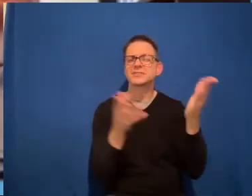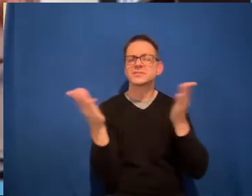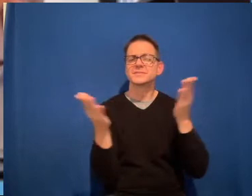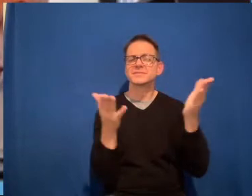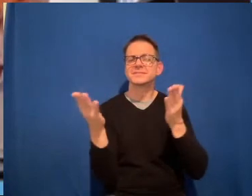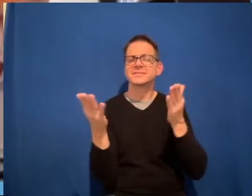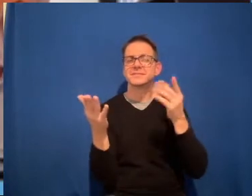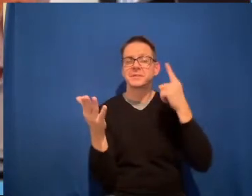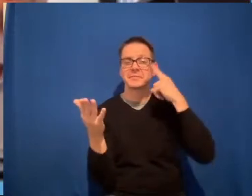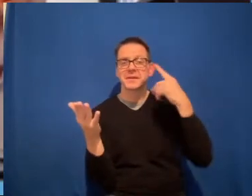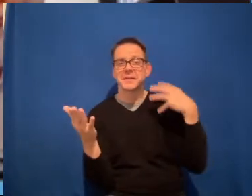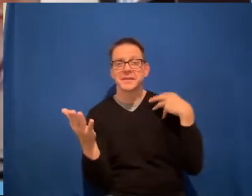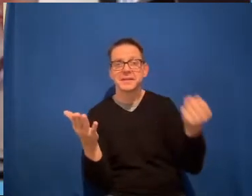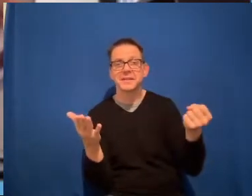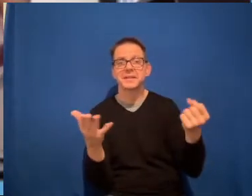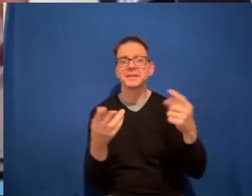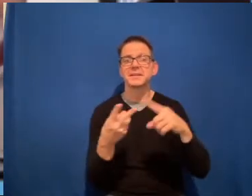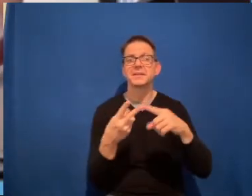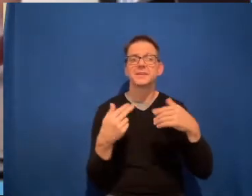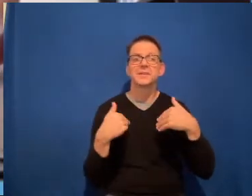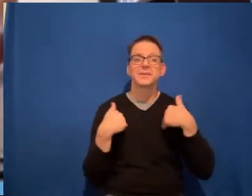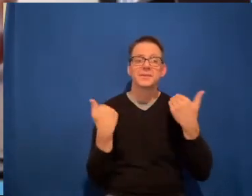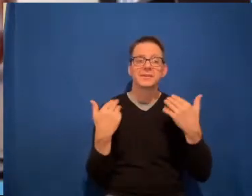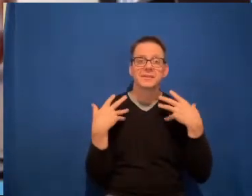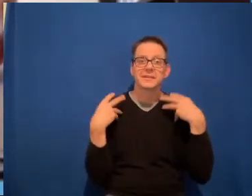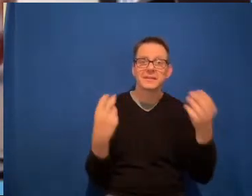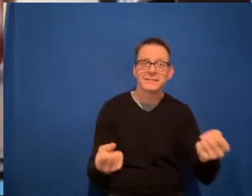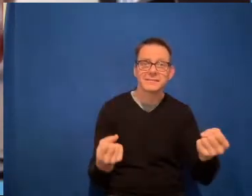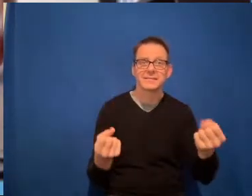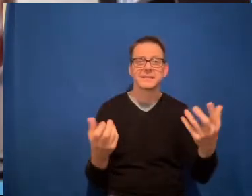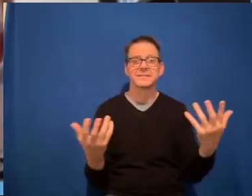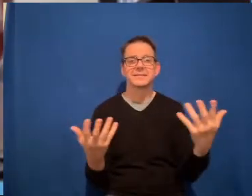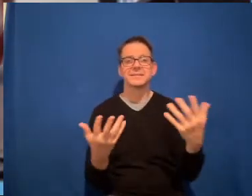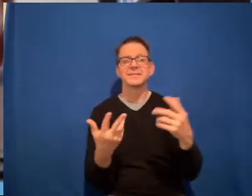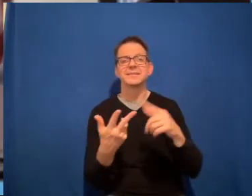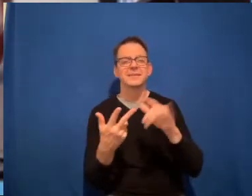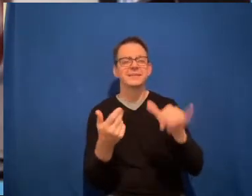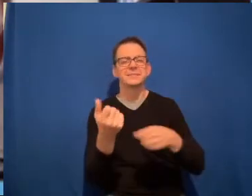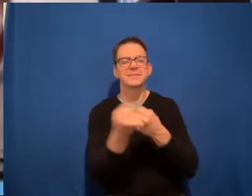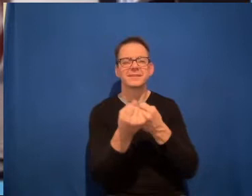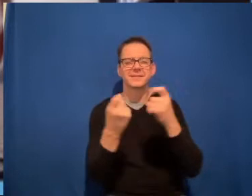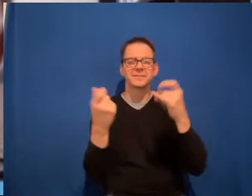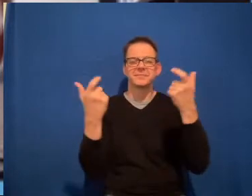and supporting that corporate type of